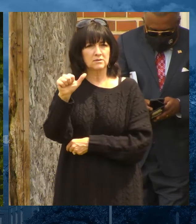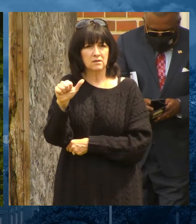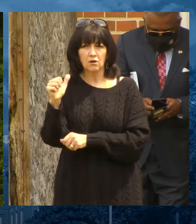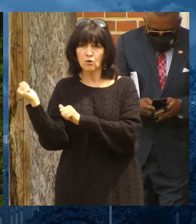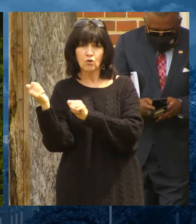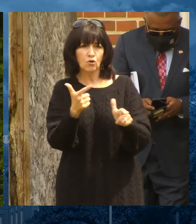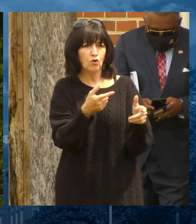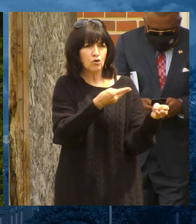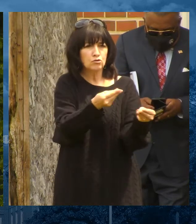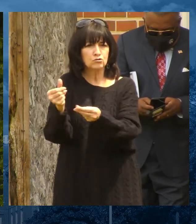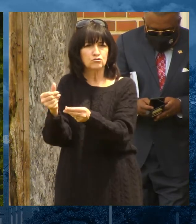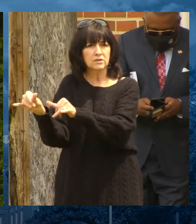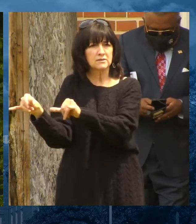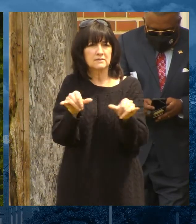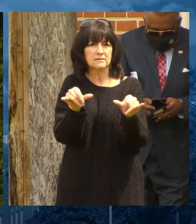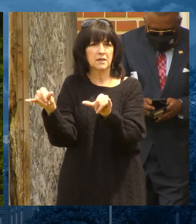equally.